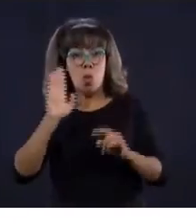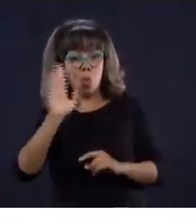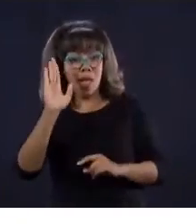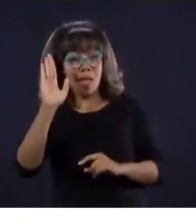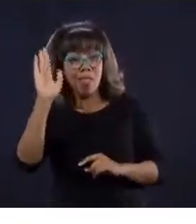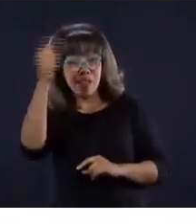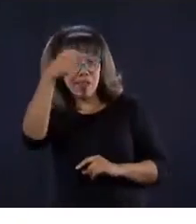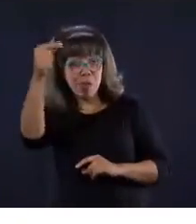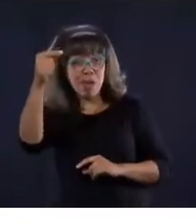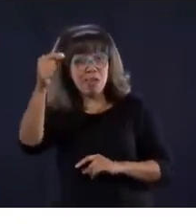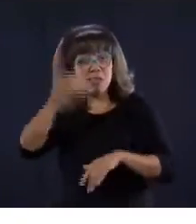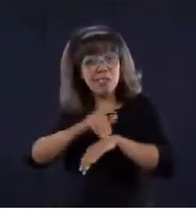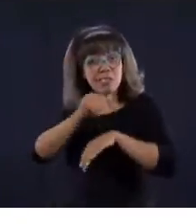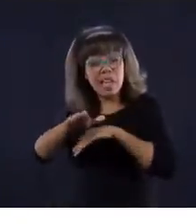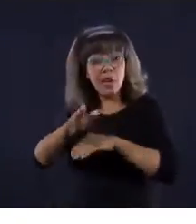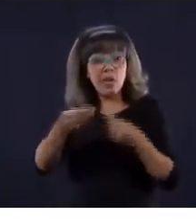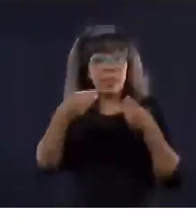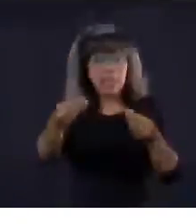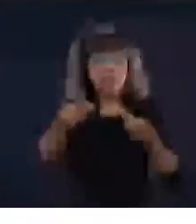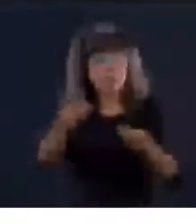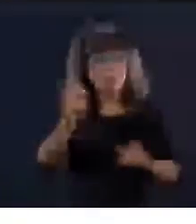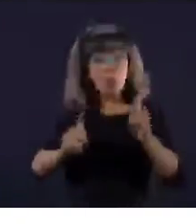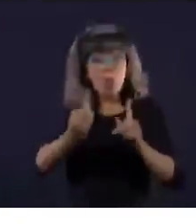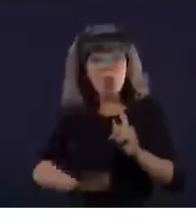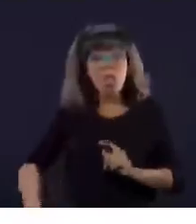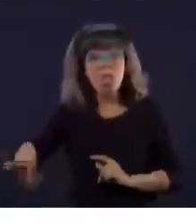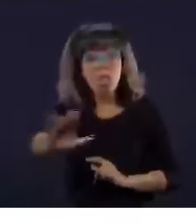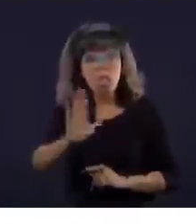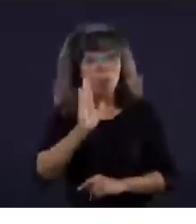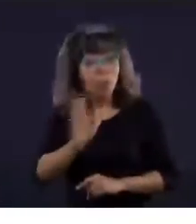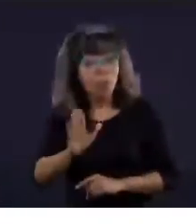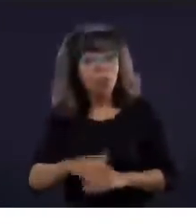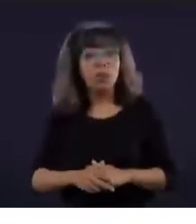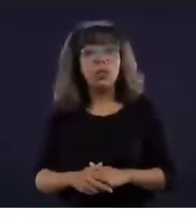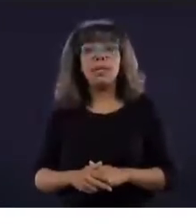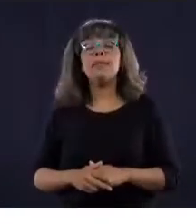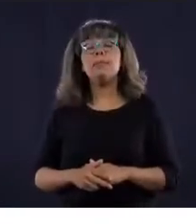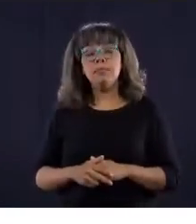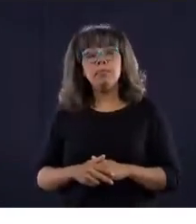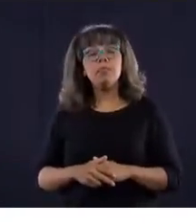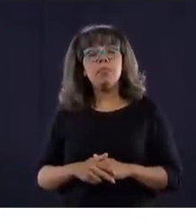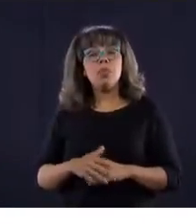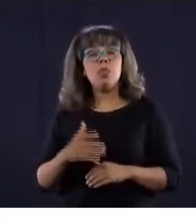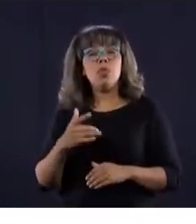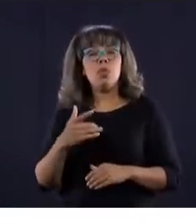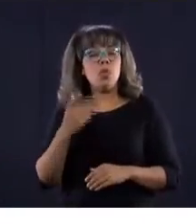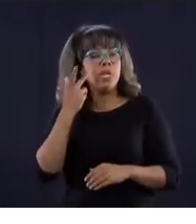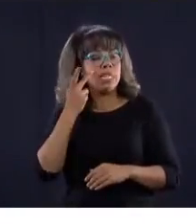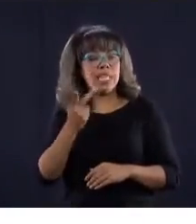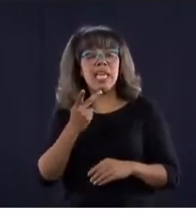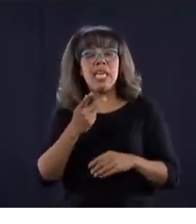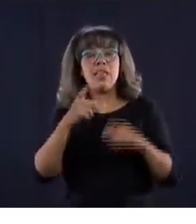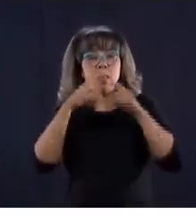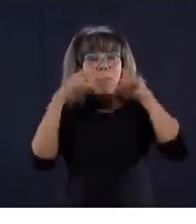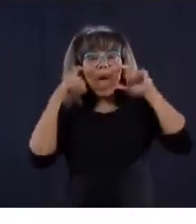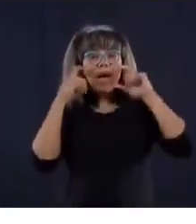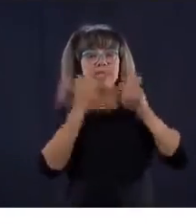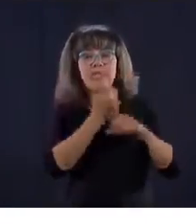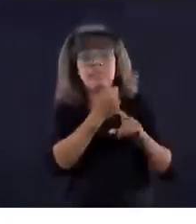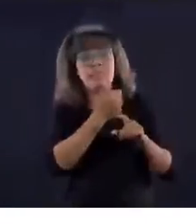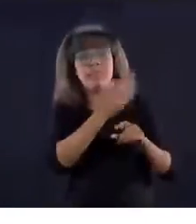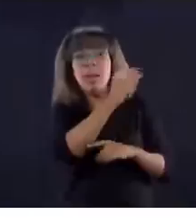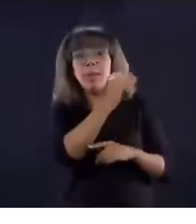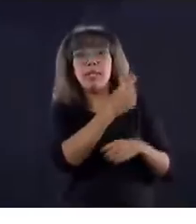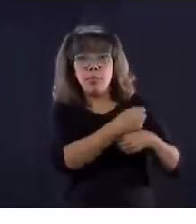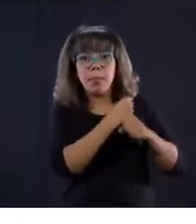I would say, poverty or incapacity to do it themselves. But for most of the people, you can have, I